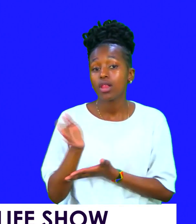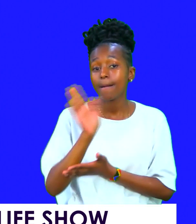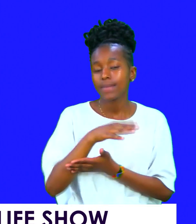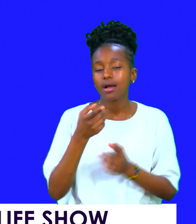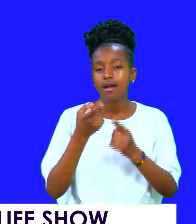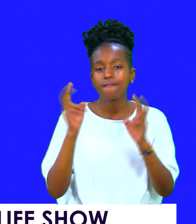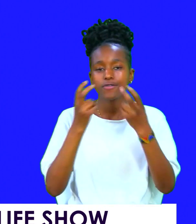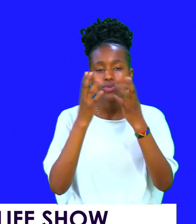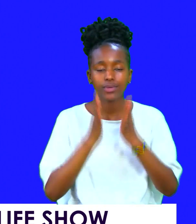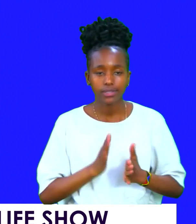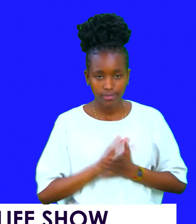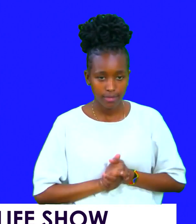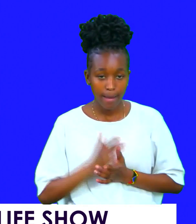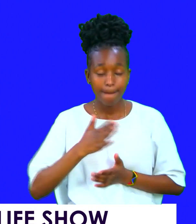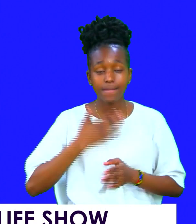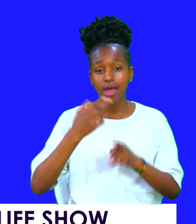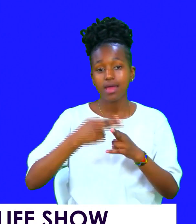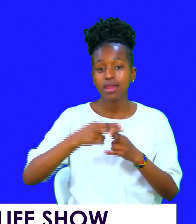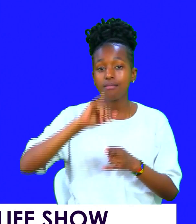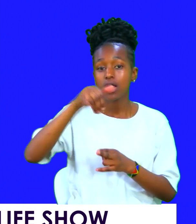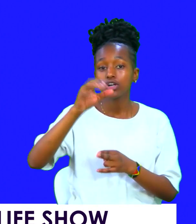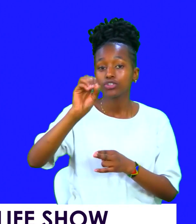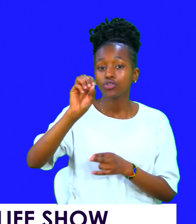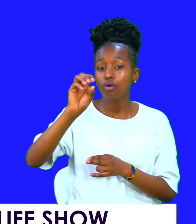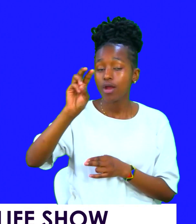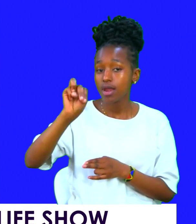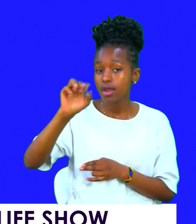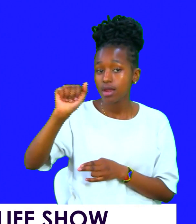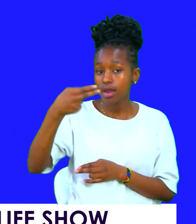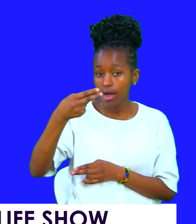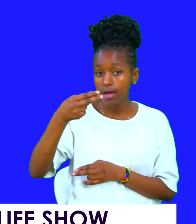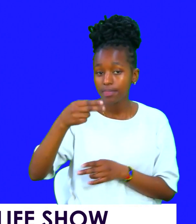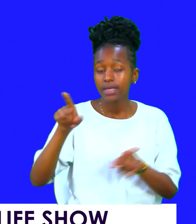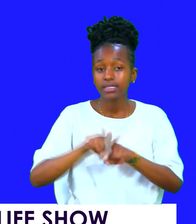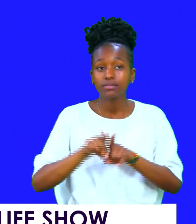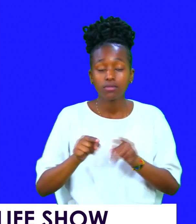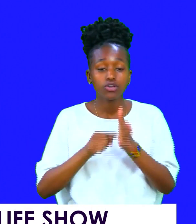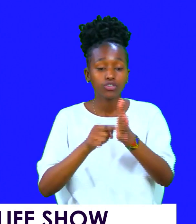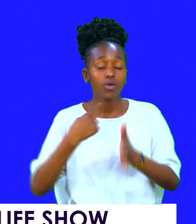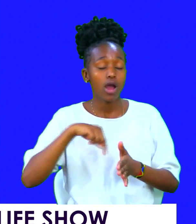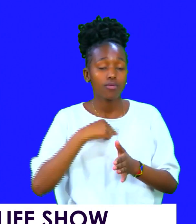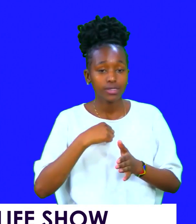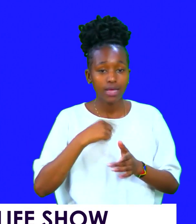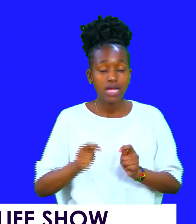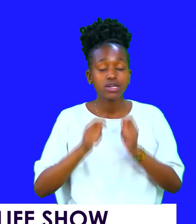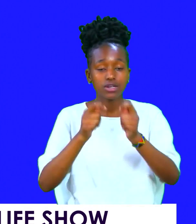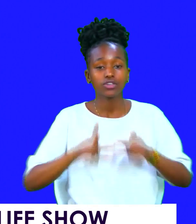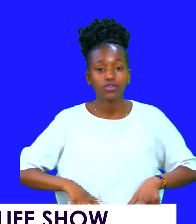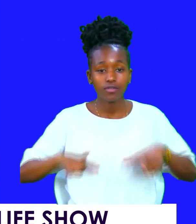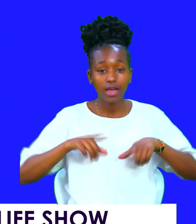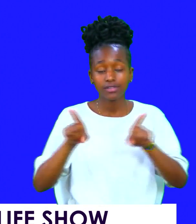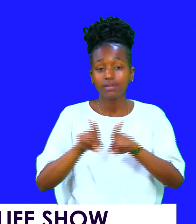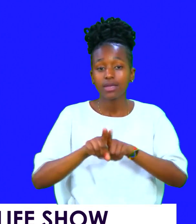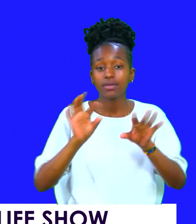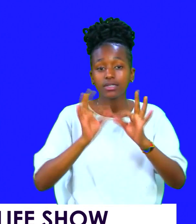viewers, my name is JONAH SIMBA and this is the Treasures of Life show, and my sign language interpreter